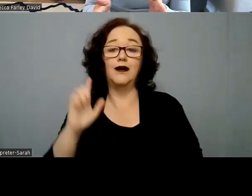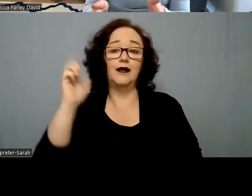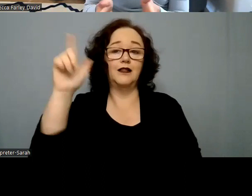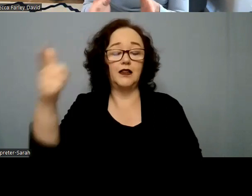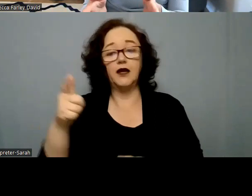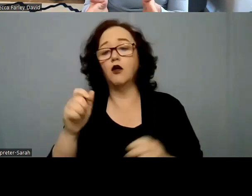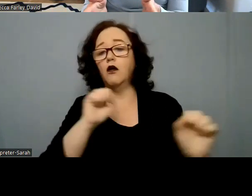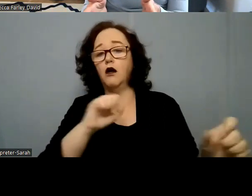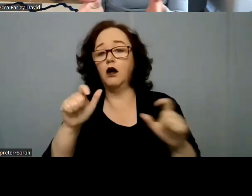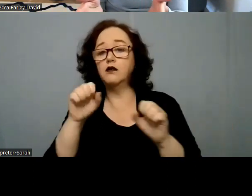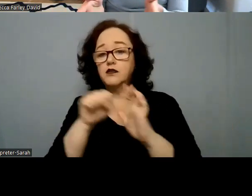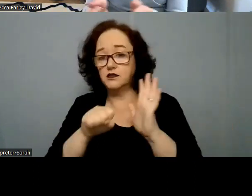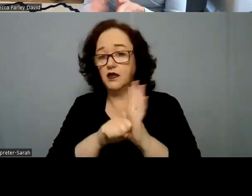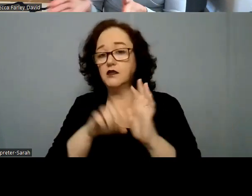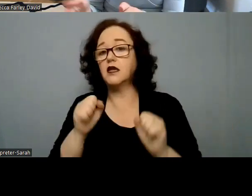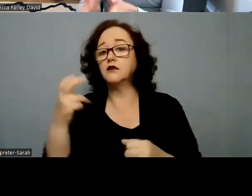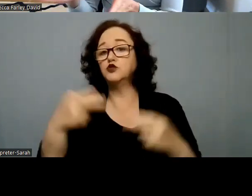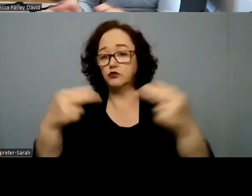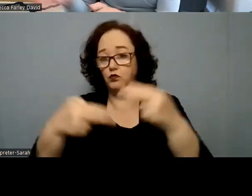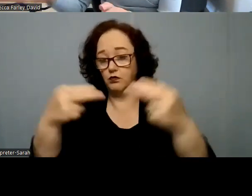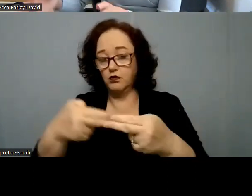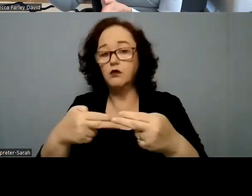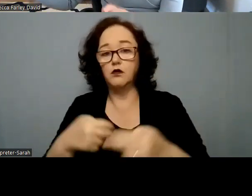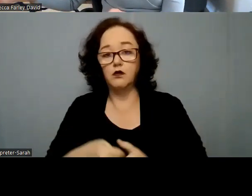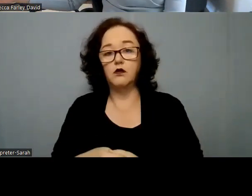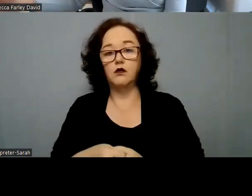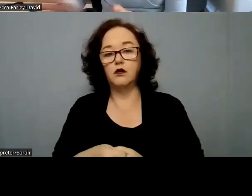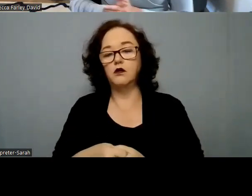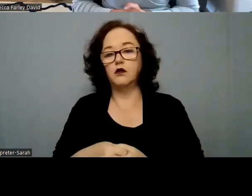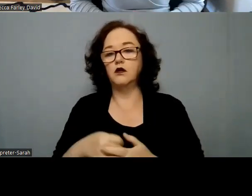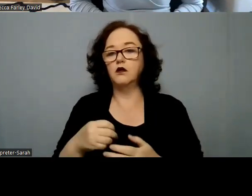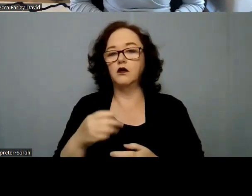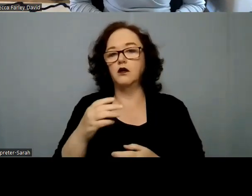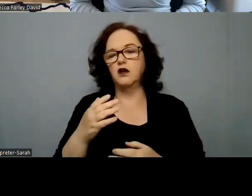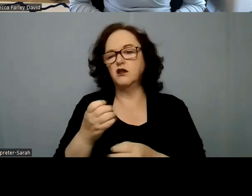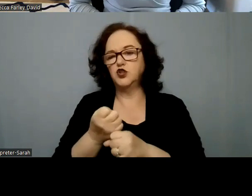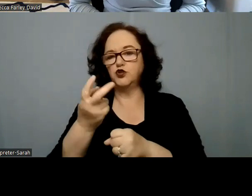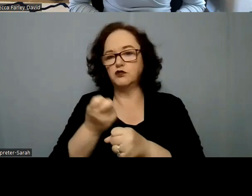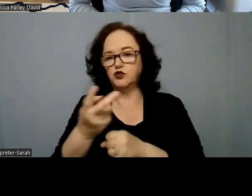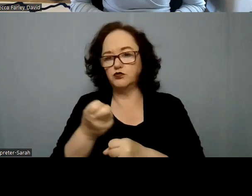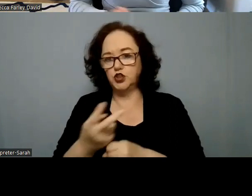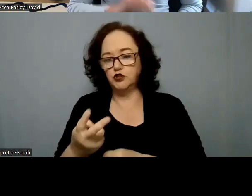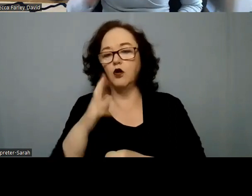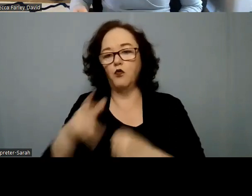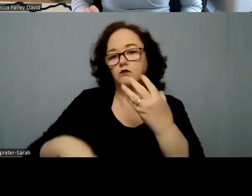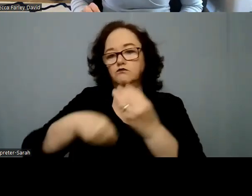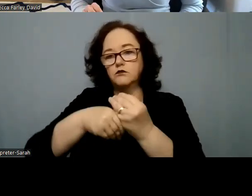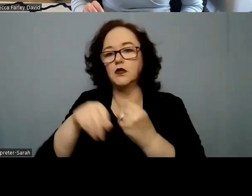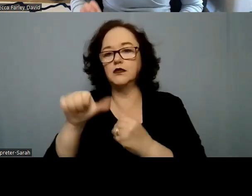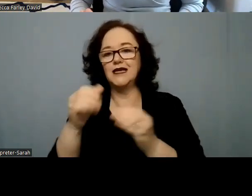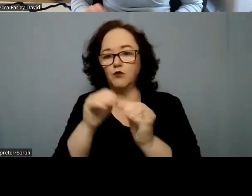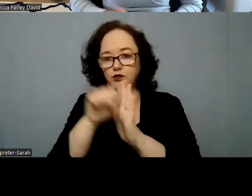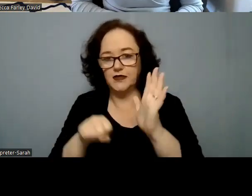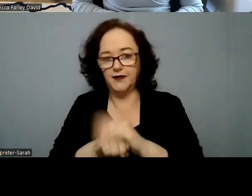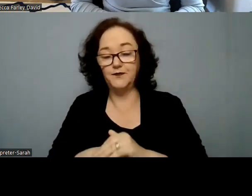demonstration, with that being phased in every 2 years, 10 more states being able to join. The other financing